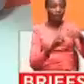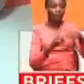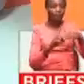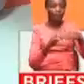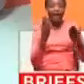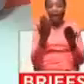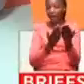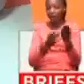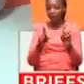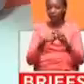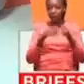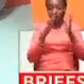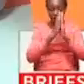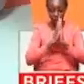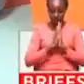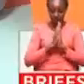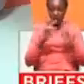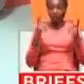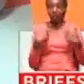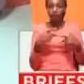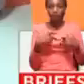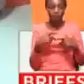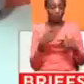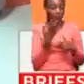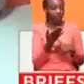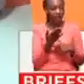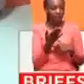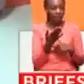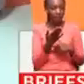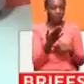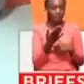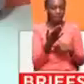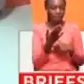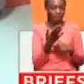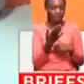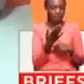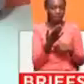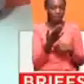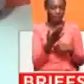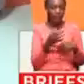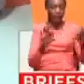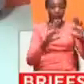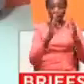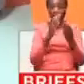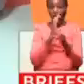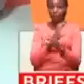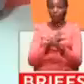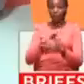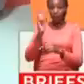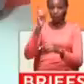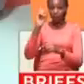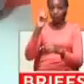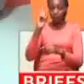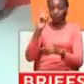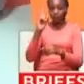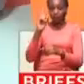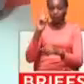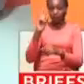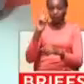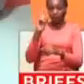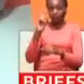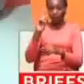We pray for people to get delivered at Father's House Family Church in Nairobi, Ruiru Town. So